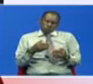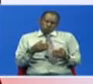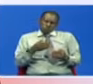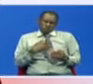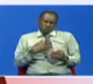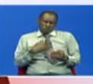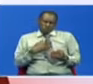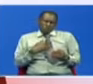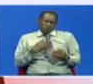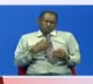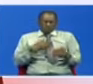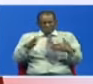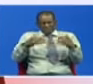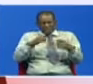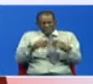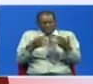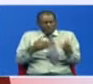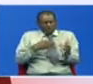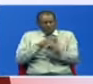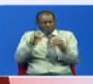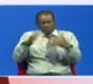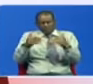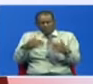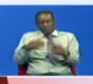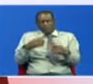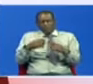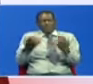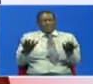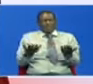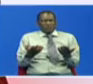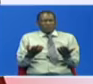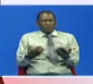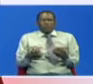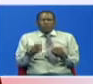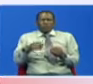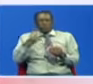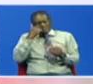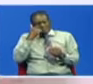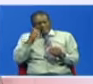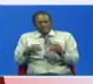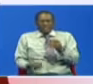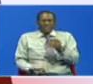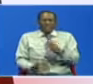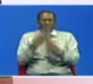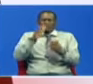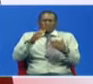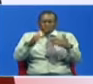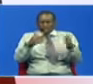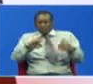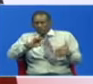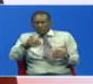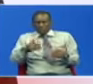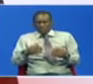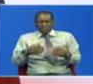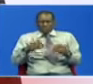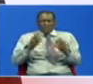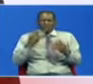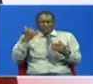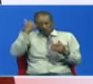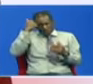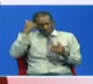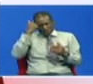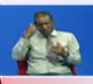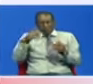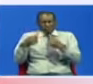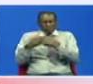have symptoms, but over the course of the disease, they develop one symptom or the other, like fever, difficulty in breathing,